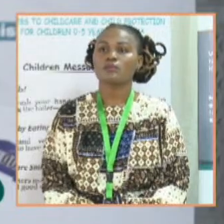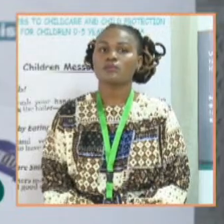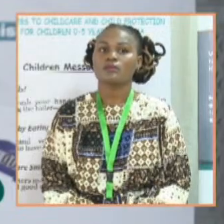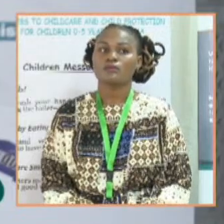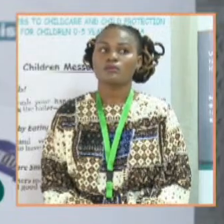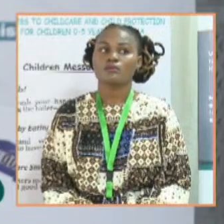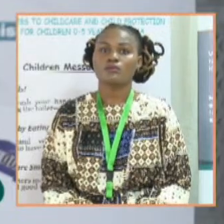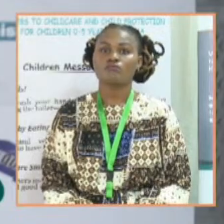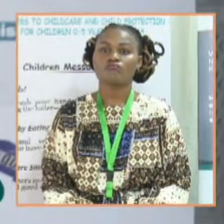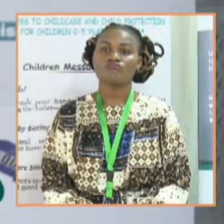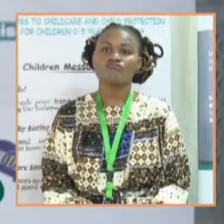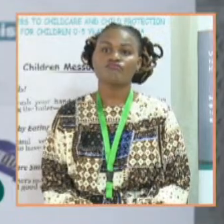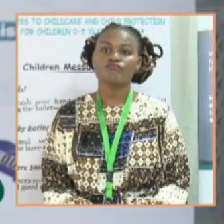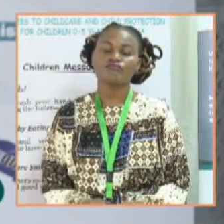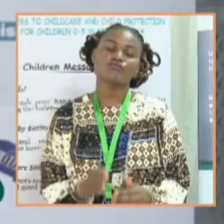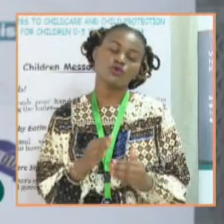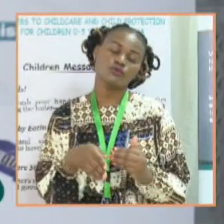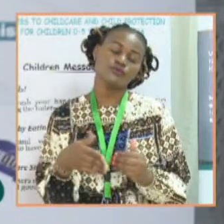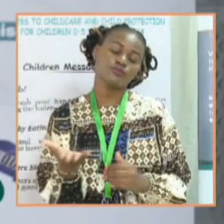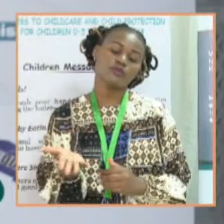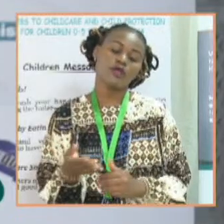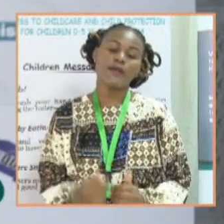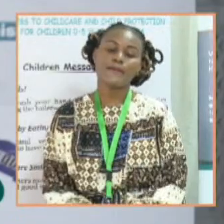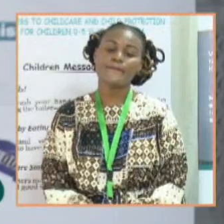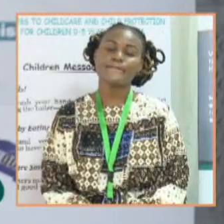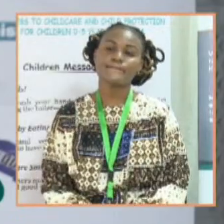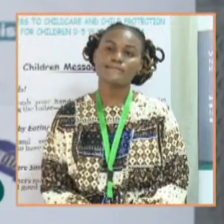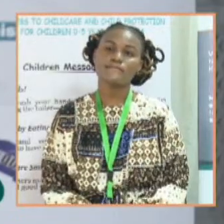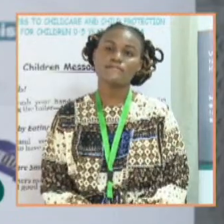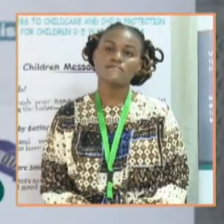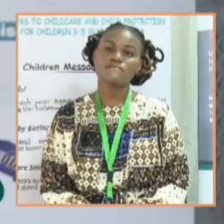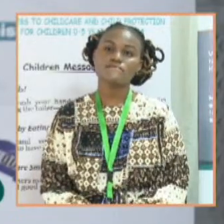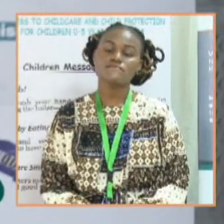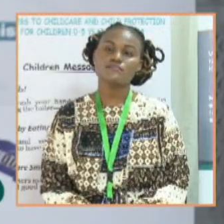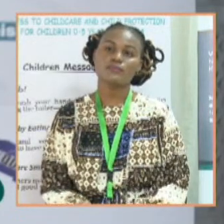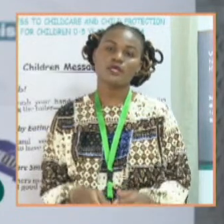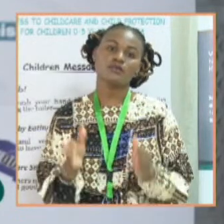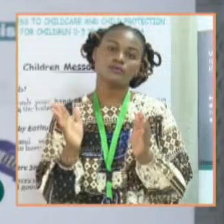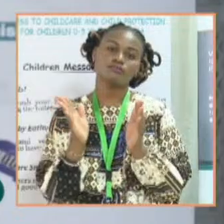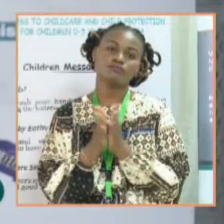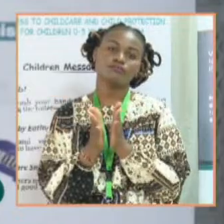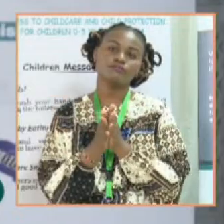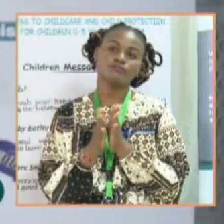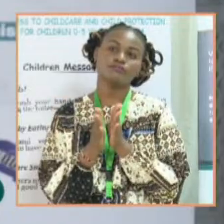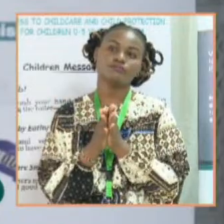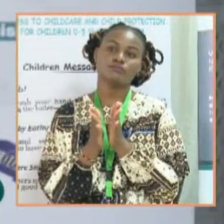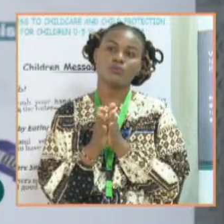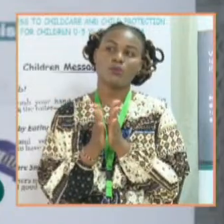to stop there. And I would request we appreciate again our presenters.